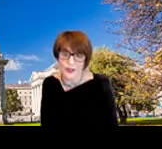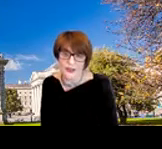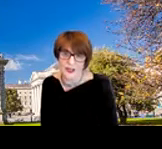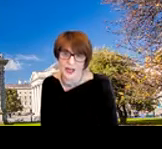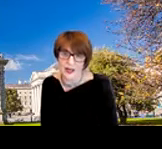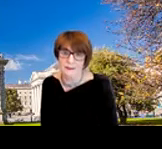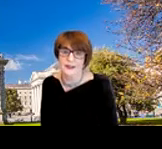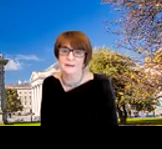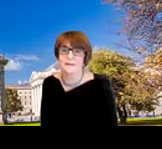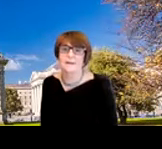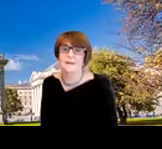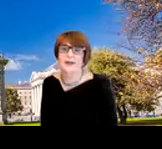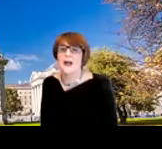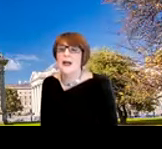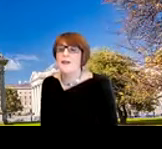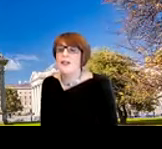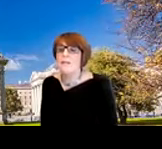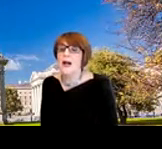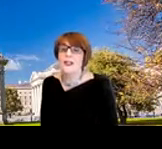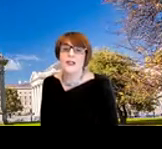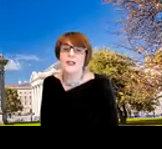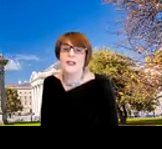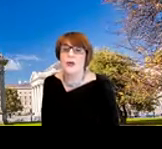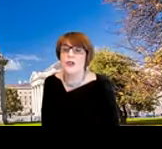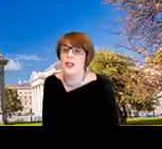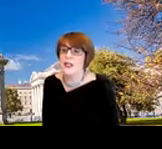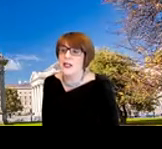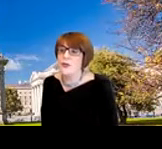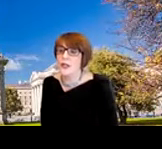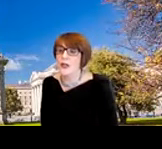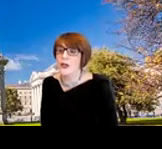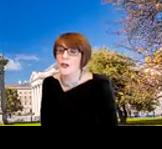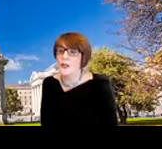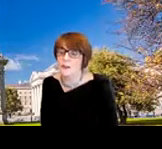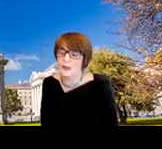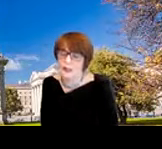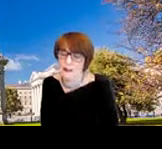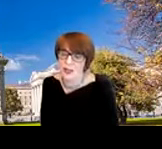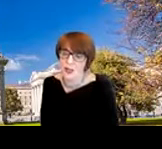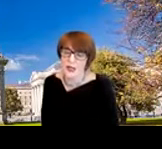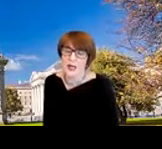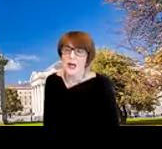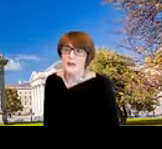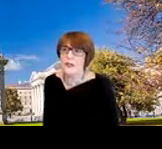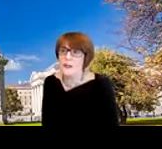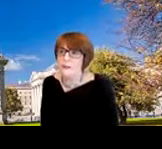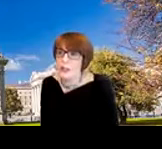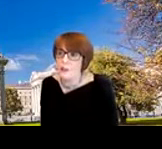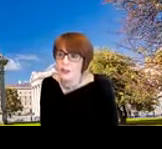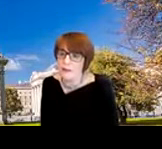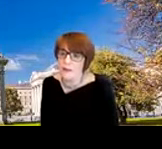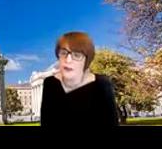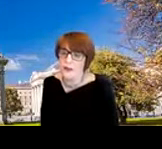forward to that happening. The impact on social inclusion and community participation, and there is